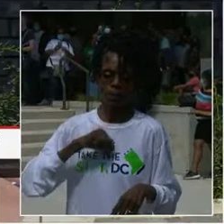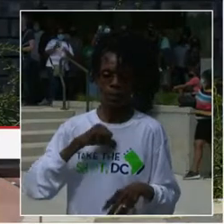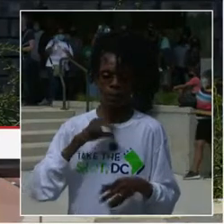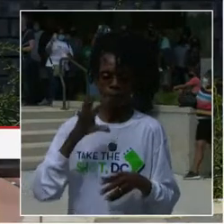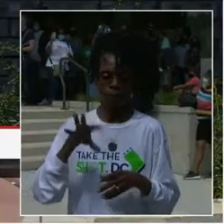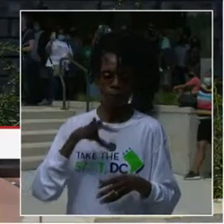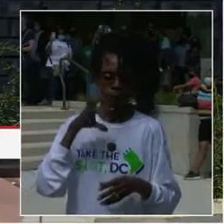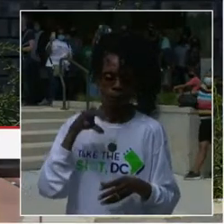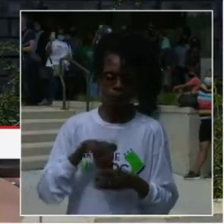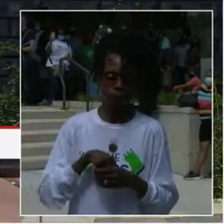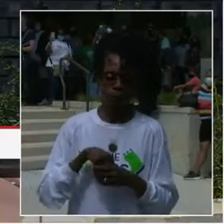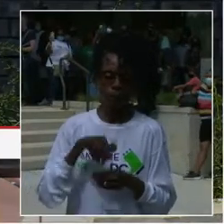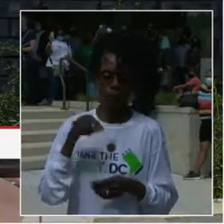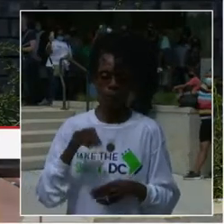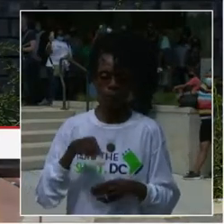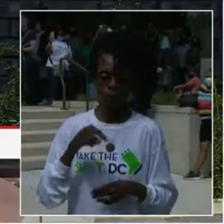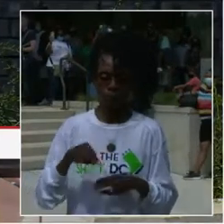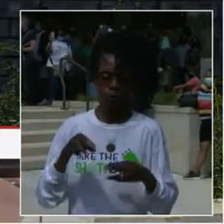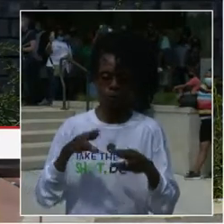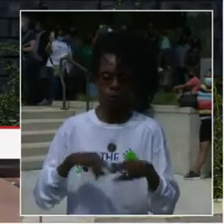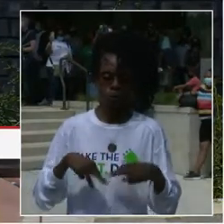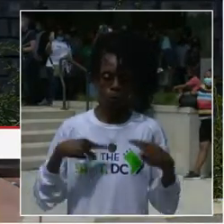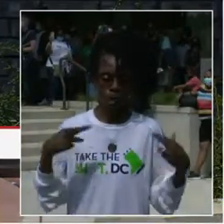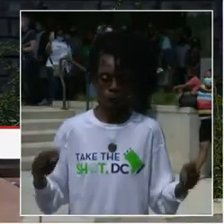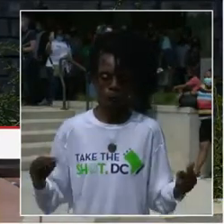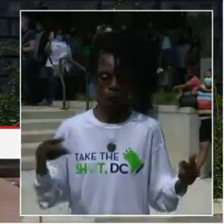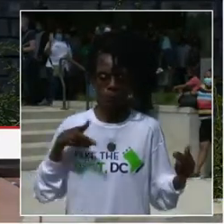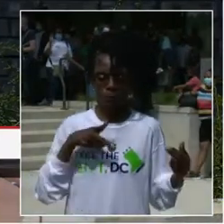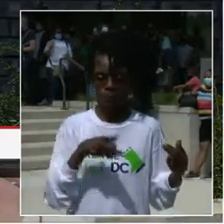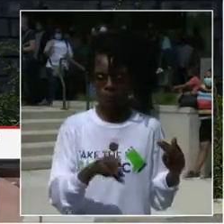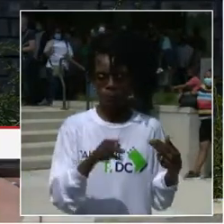cutting. It's been a long time coming.